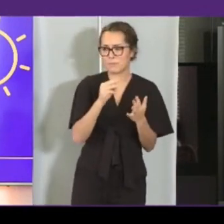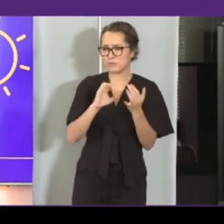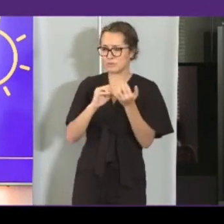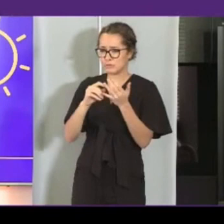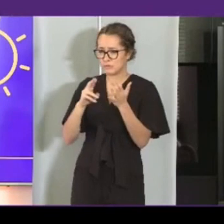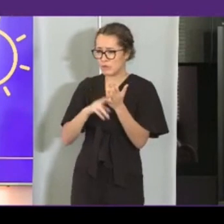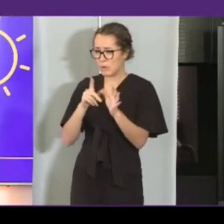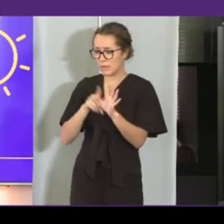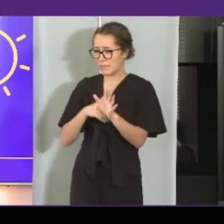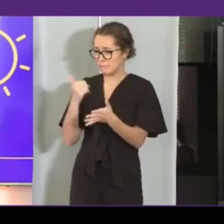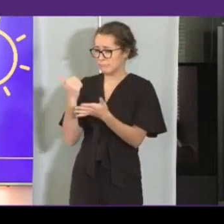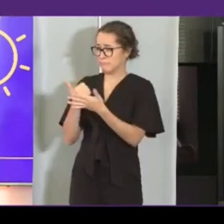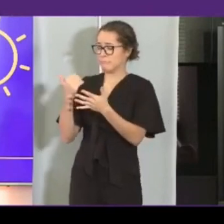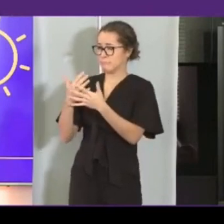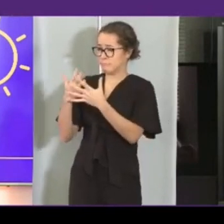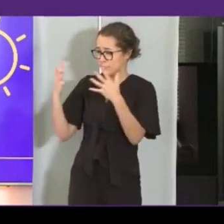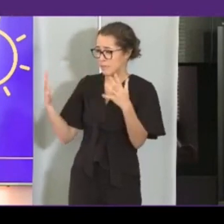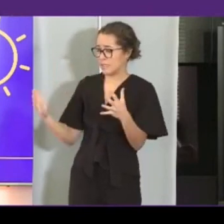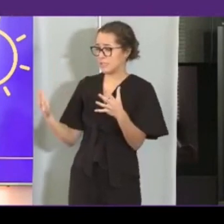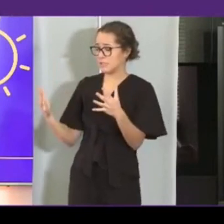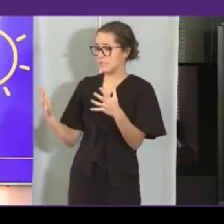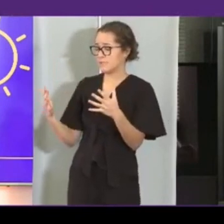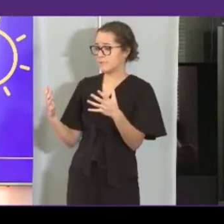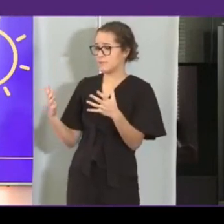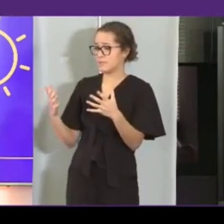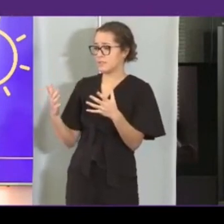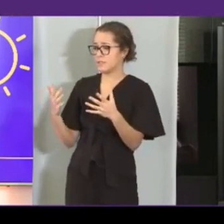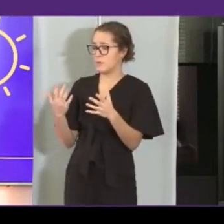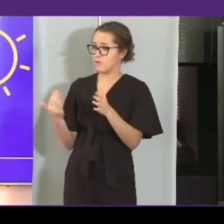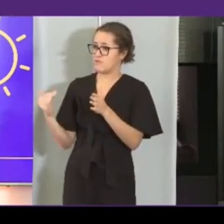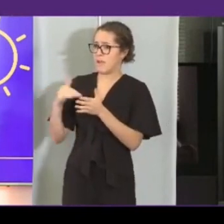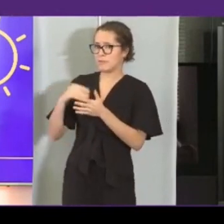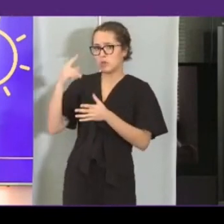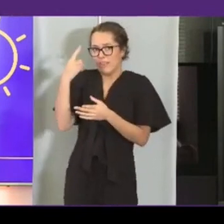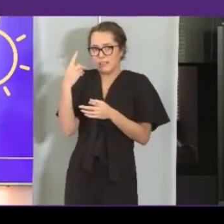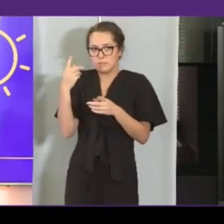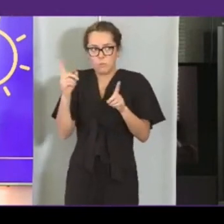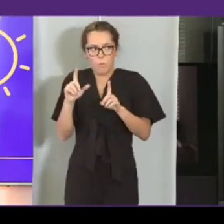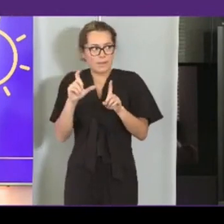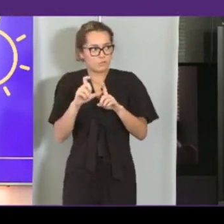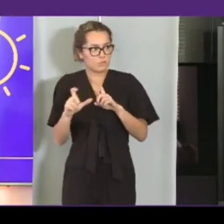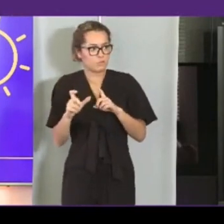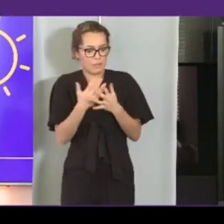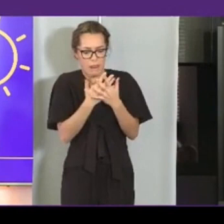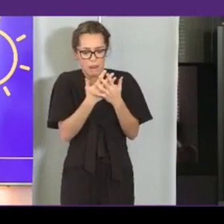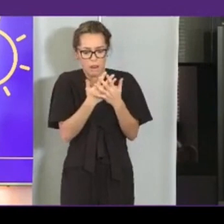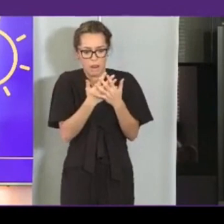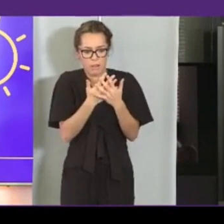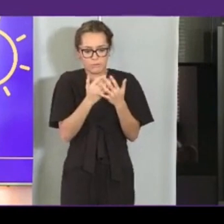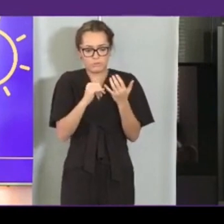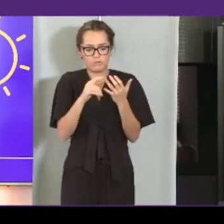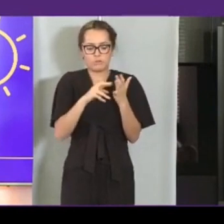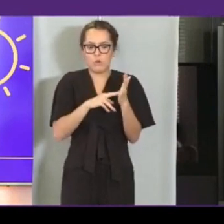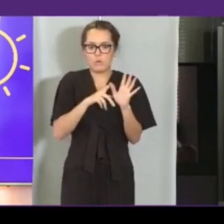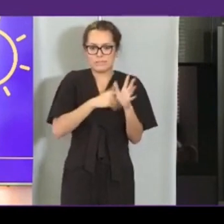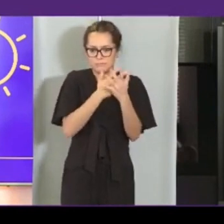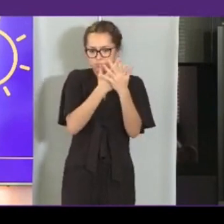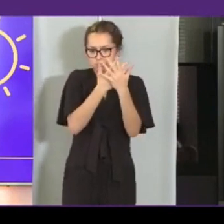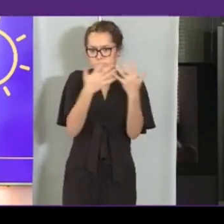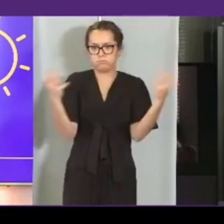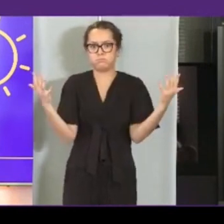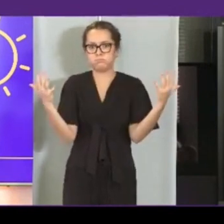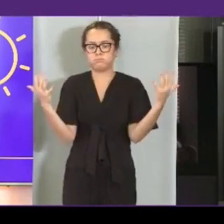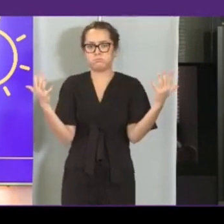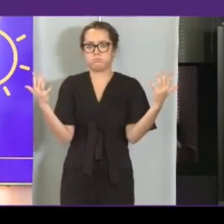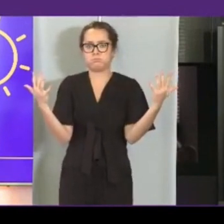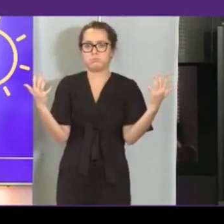first turned up and thought, what am I going to be working on? Yeah, so I mean, obviously, so many different touch points that you have to try and think about with that scale